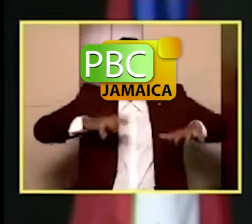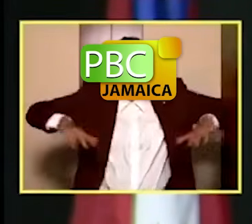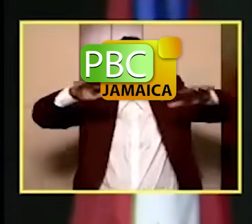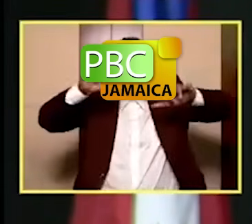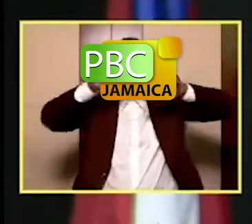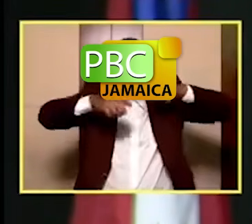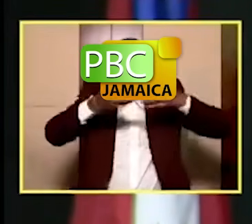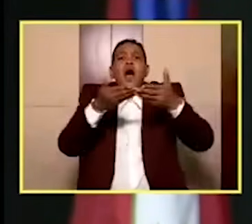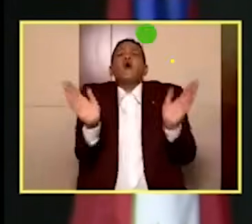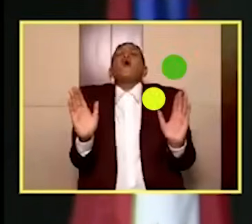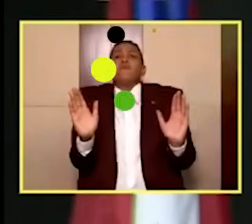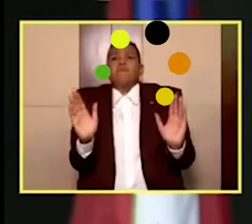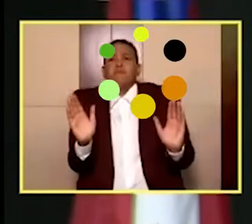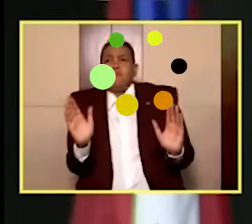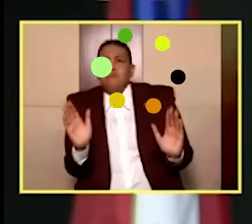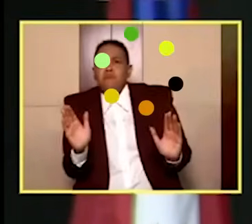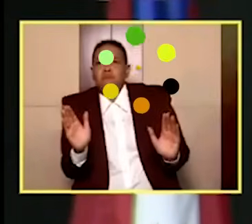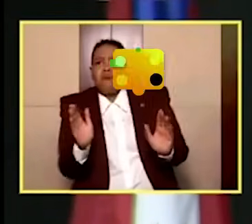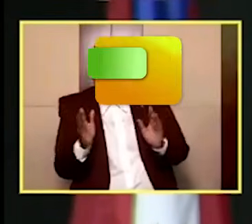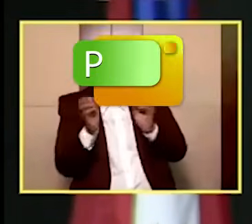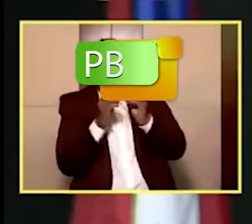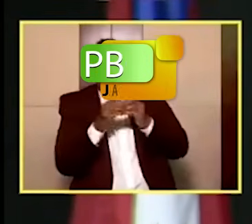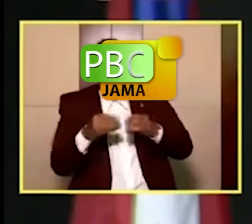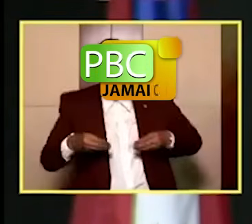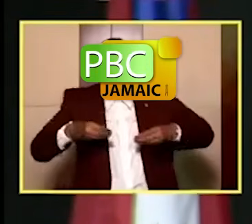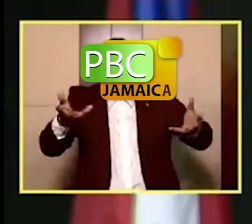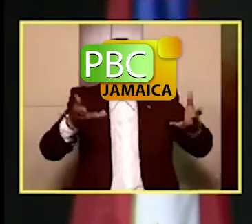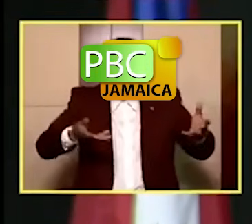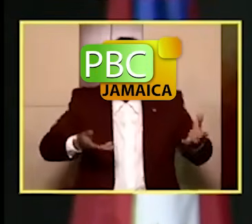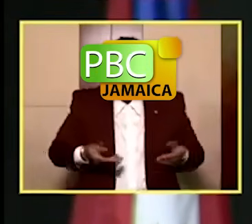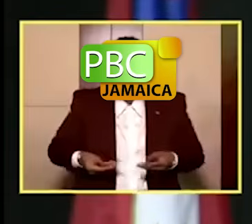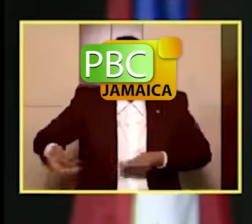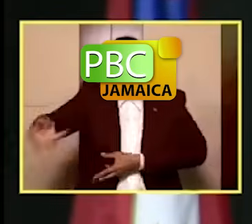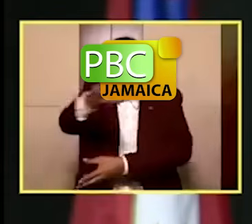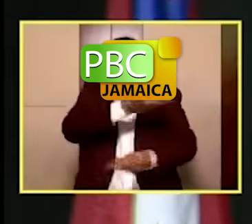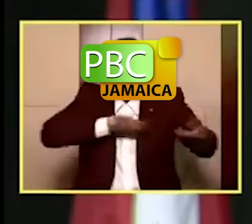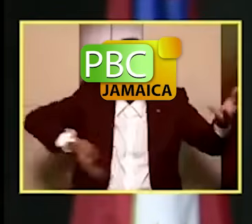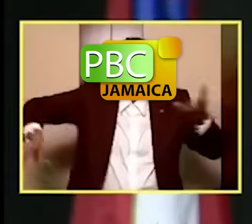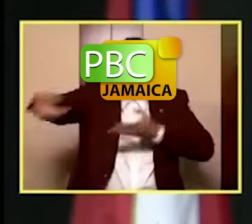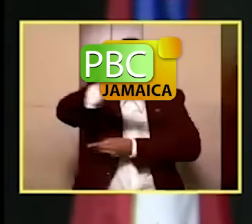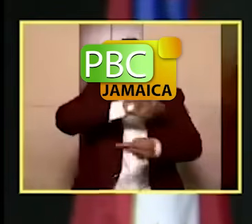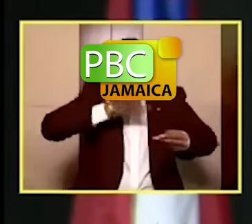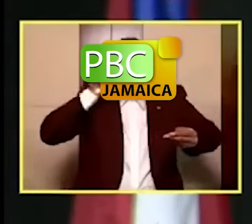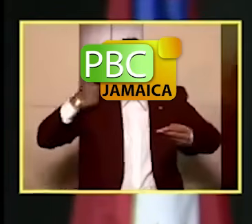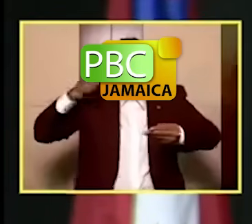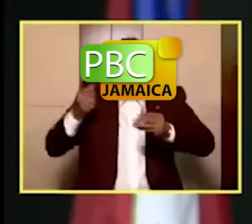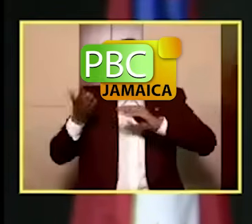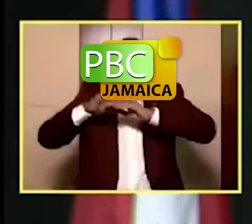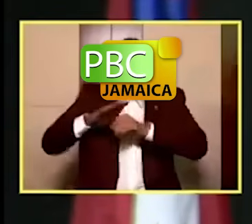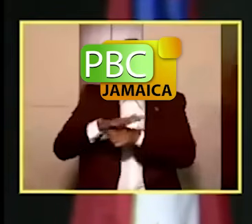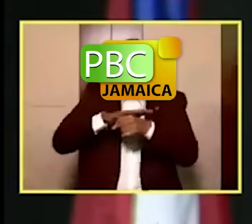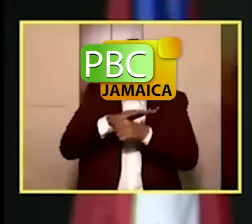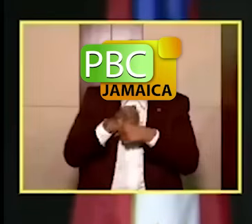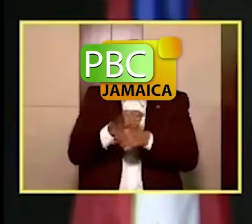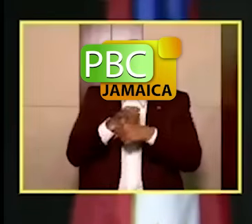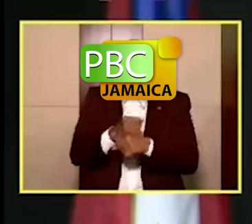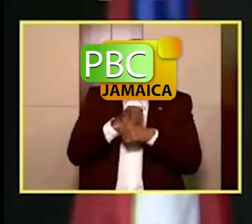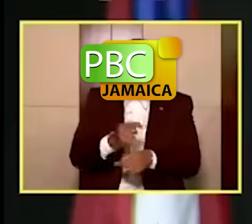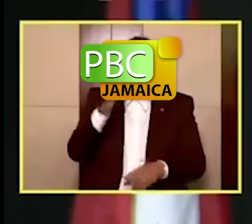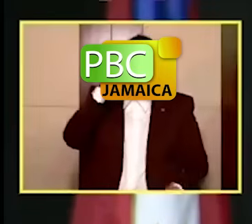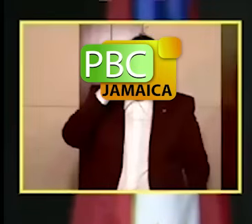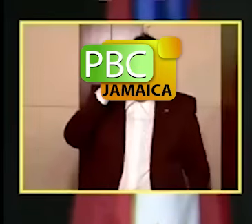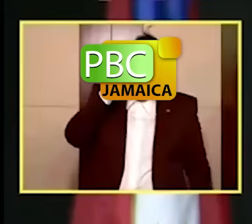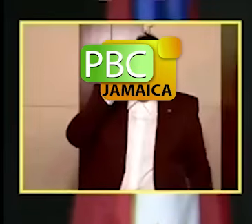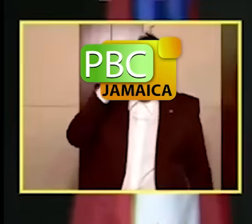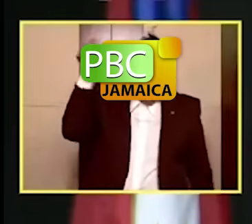open up greater supply routes, if we can increase our domestic production, cognizant, however, that